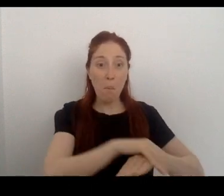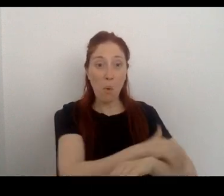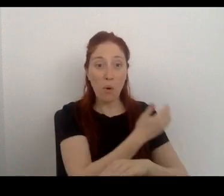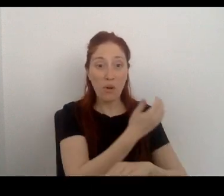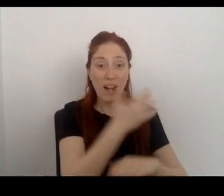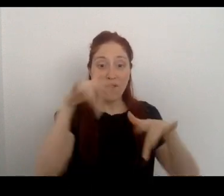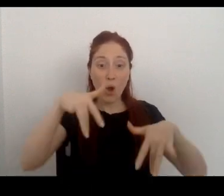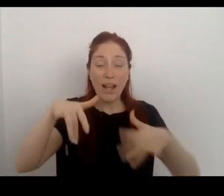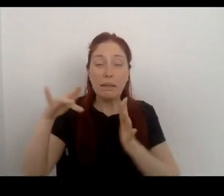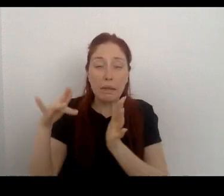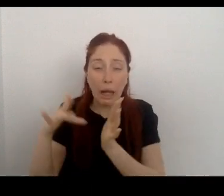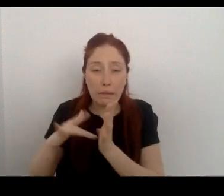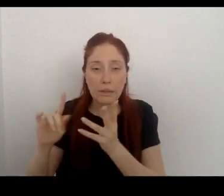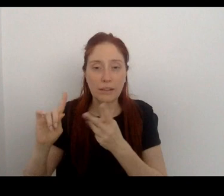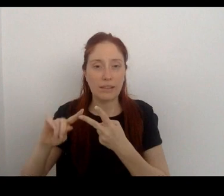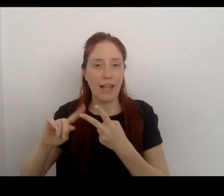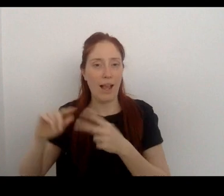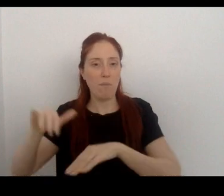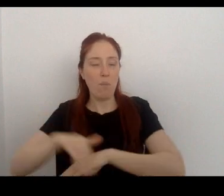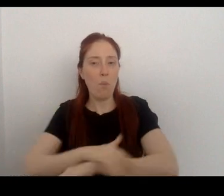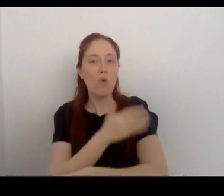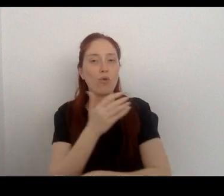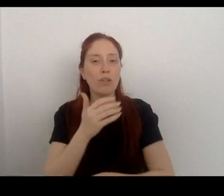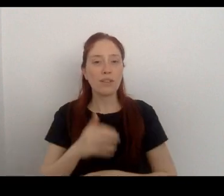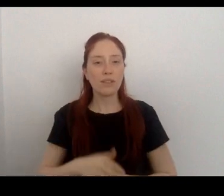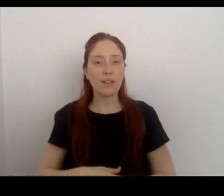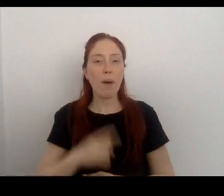know, more lightly.